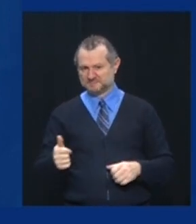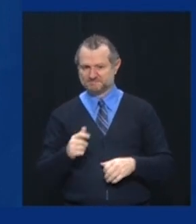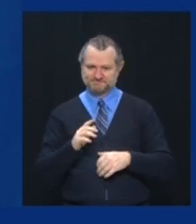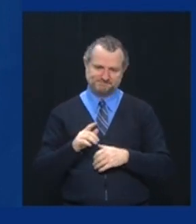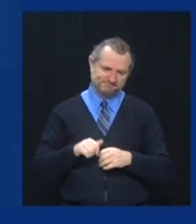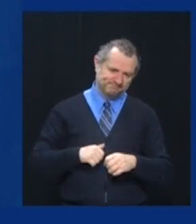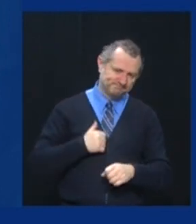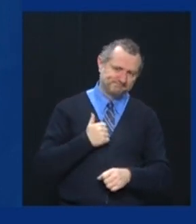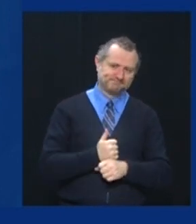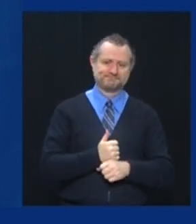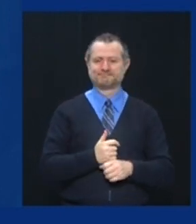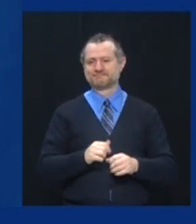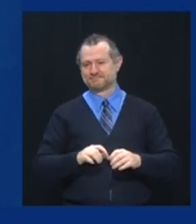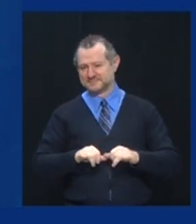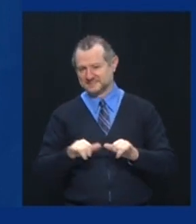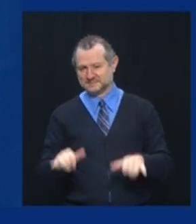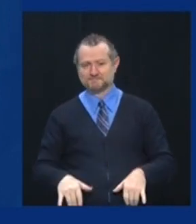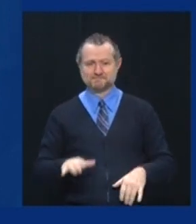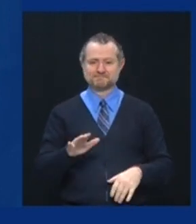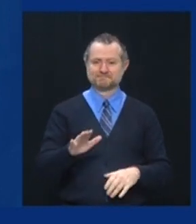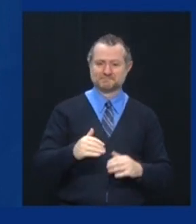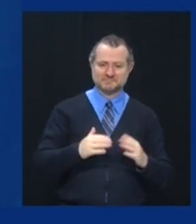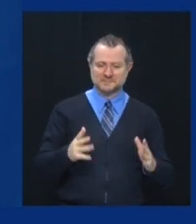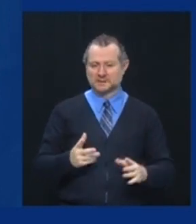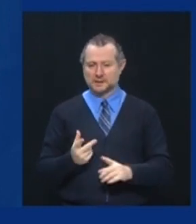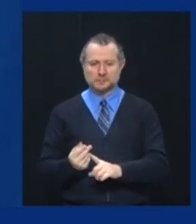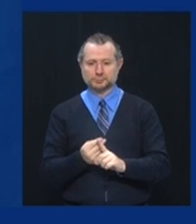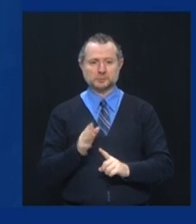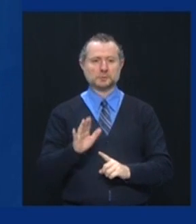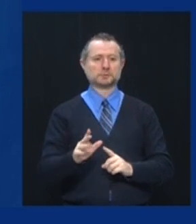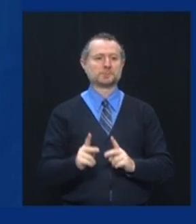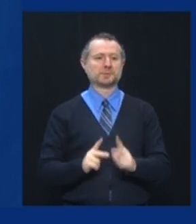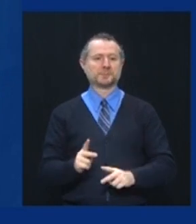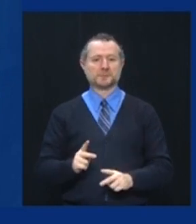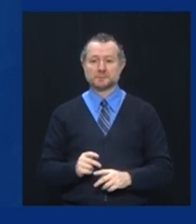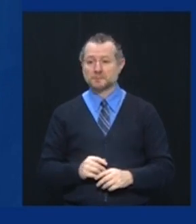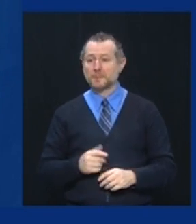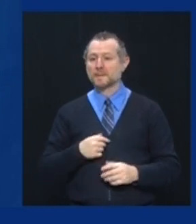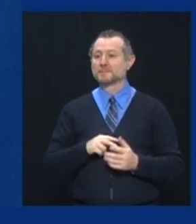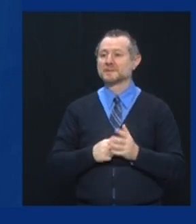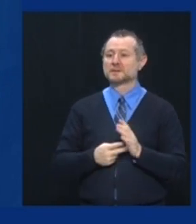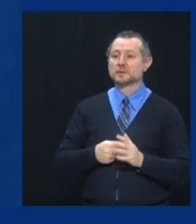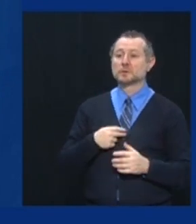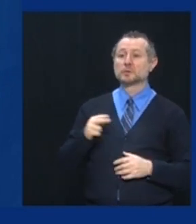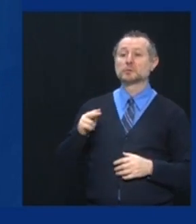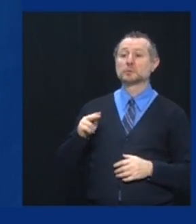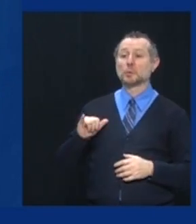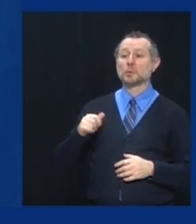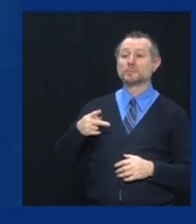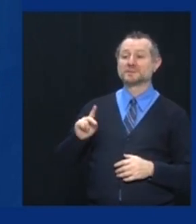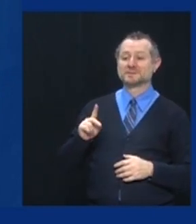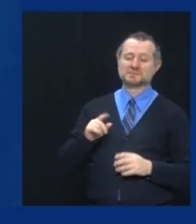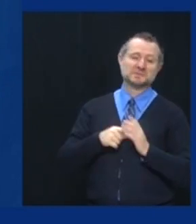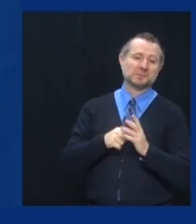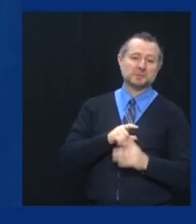vaccination system. In other words, New York City Police Department, NYPD,